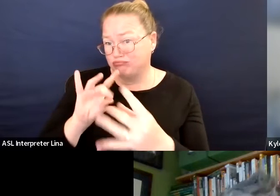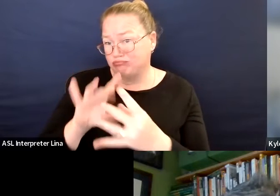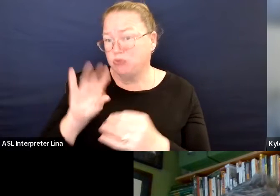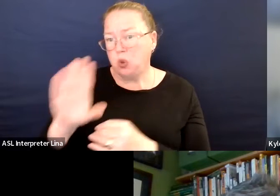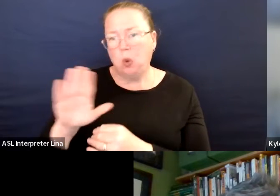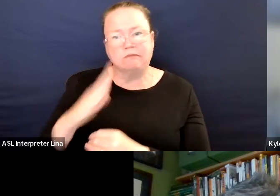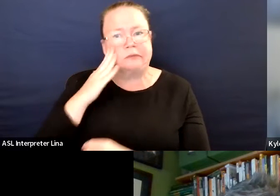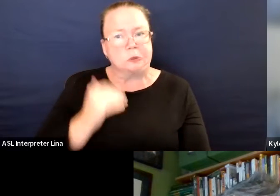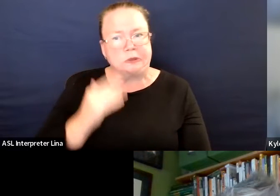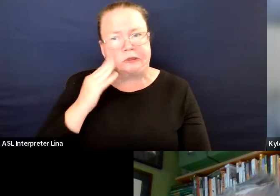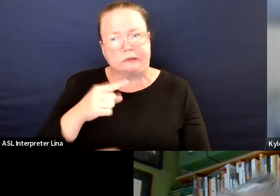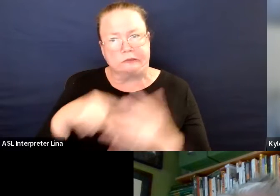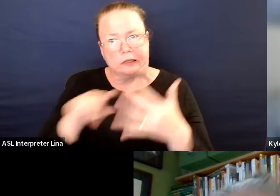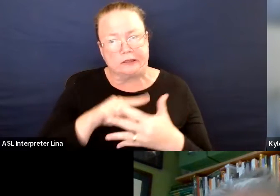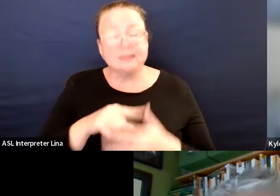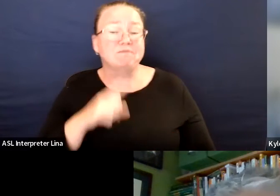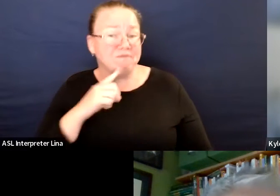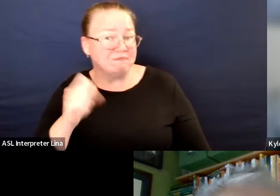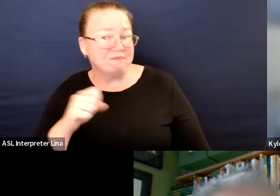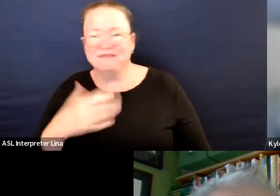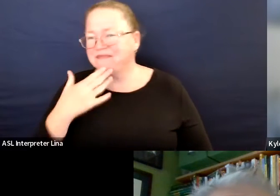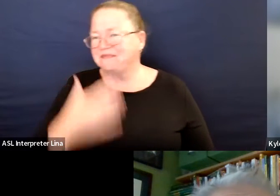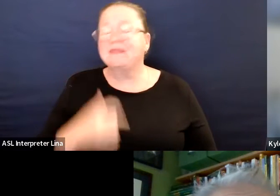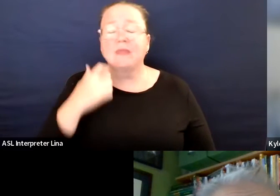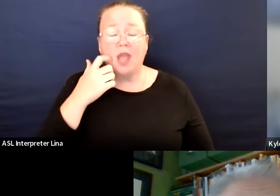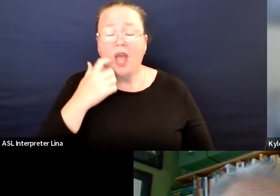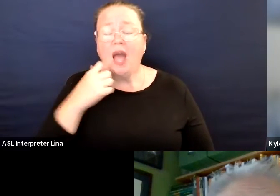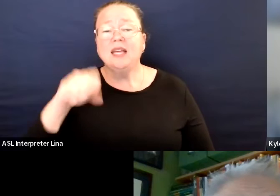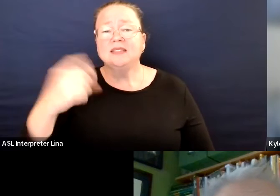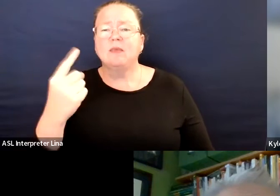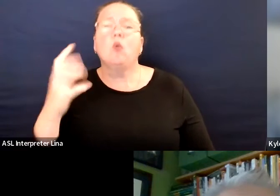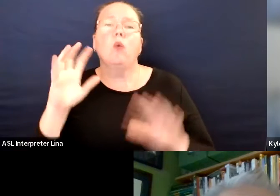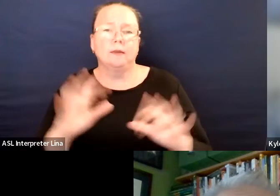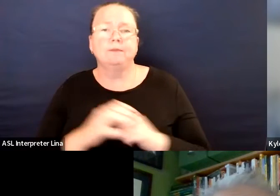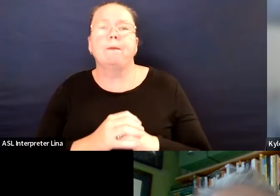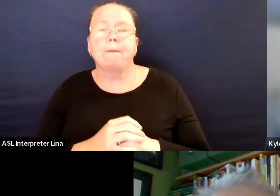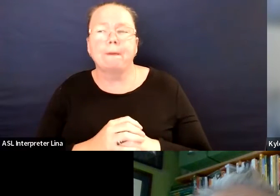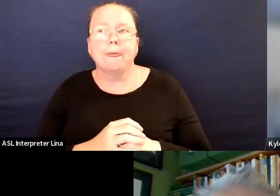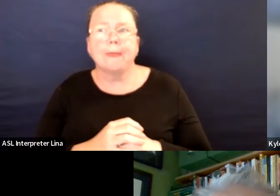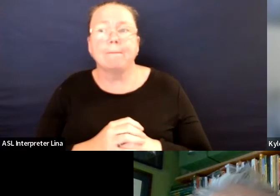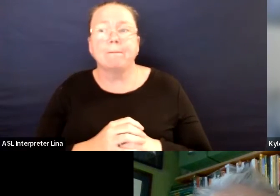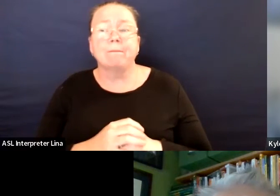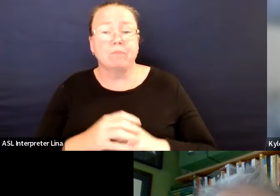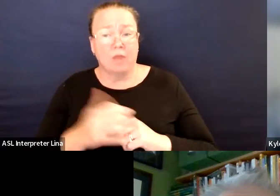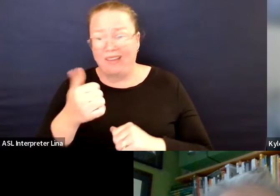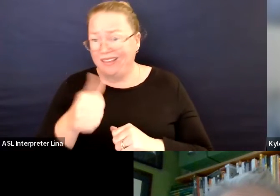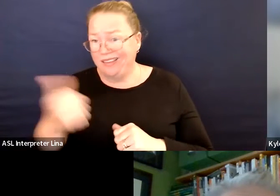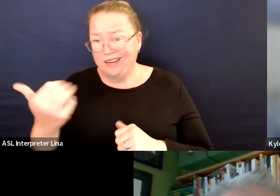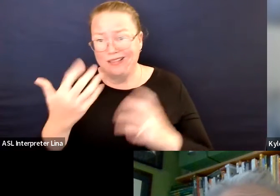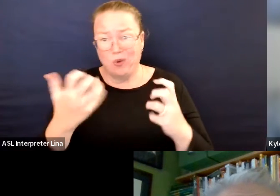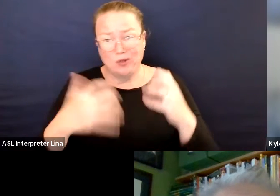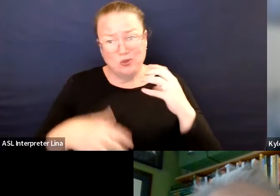list? Well, sure. Thank you. So yeah, one of the things, so if we wanted if people had anything else to